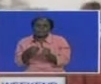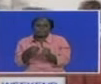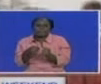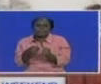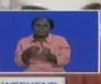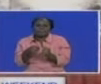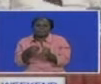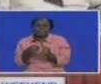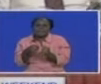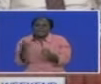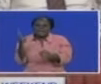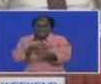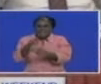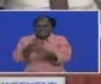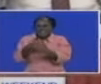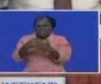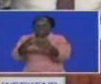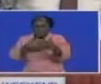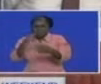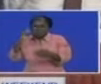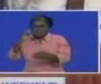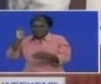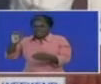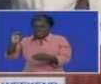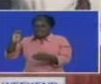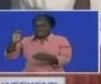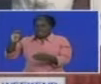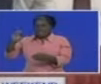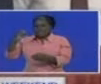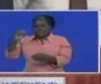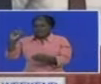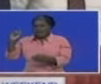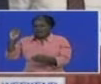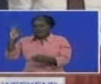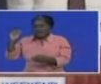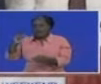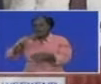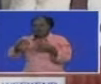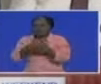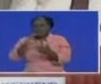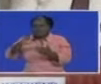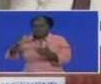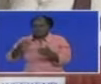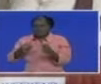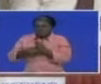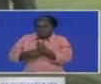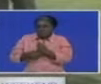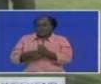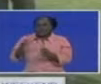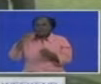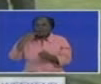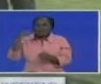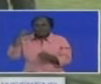With just this, the SACAFA Senior Challenge Cup seems more county governments are willing to take the advantage of the regional soccer extravaganza. Nakuru